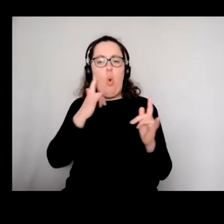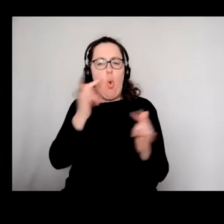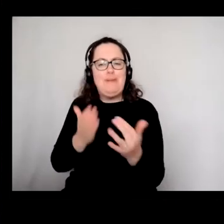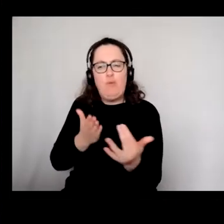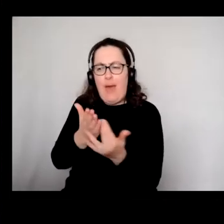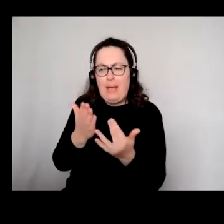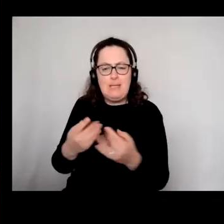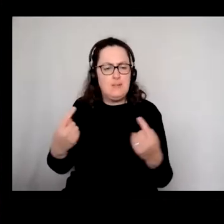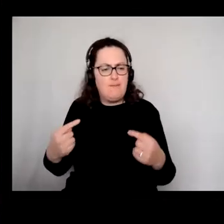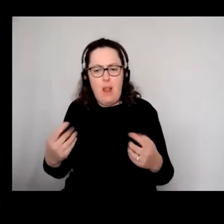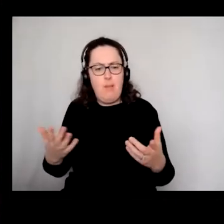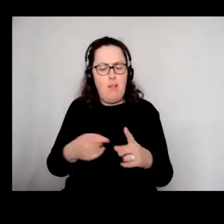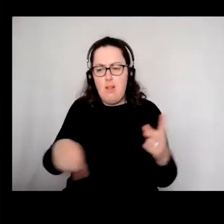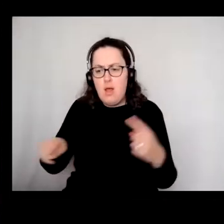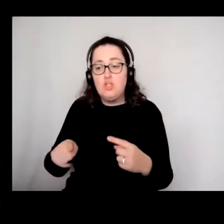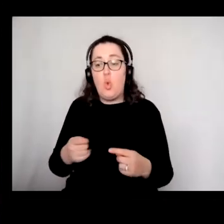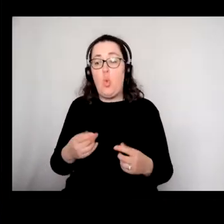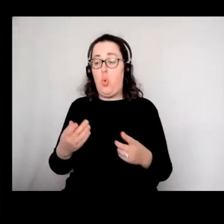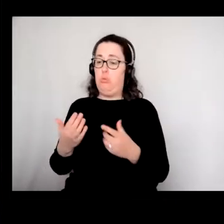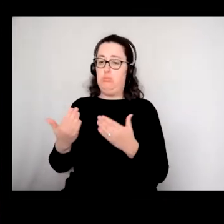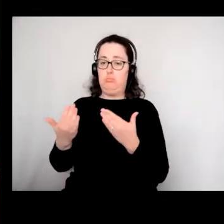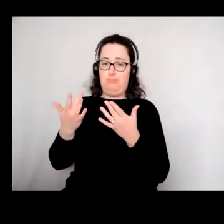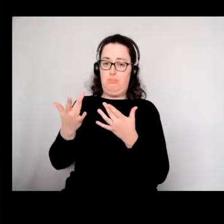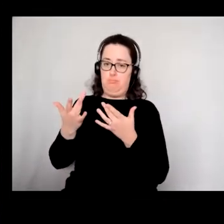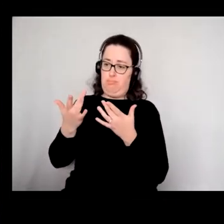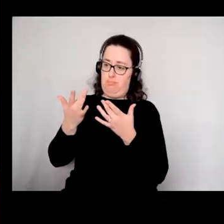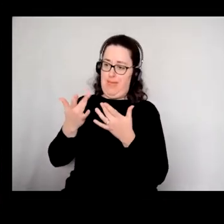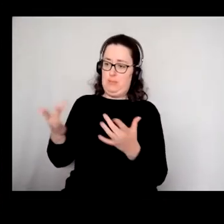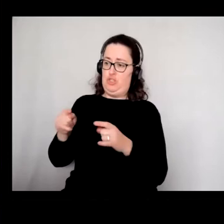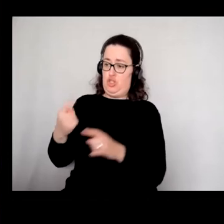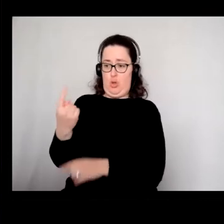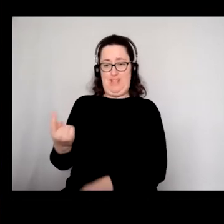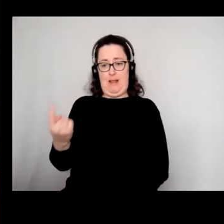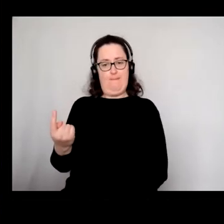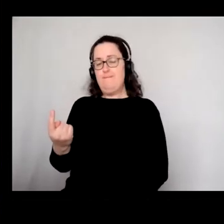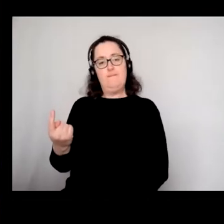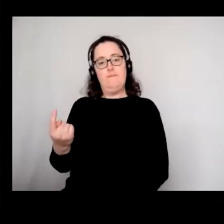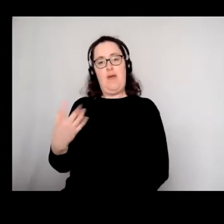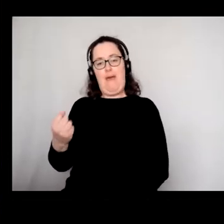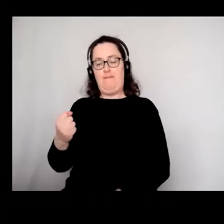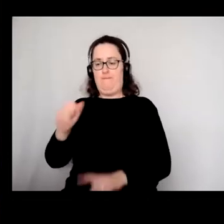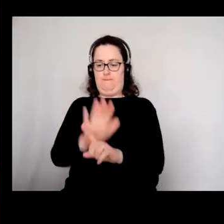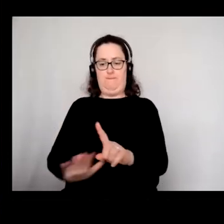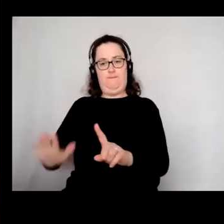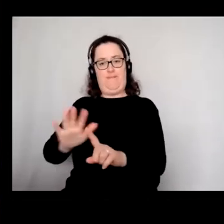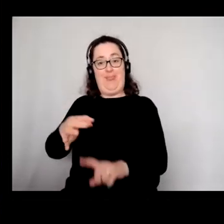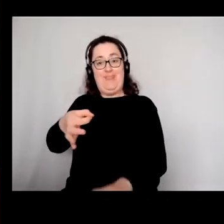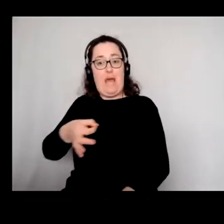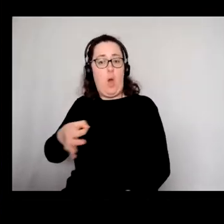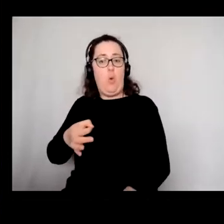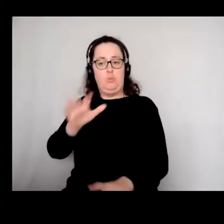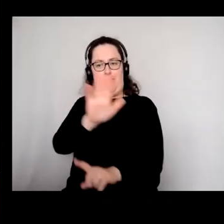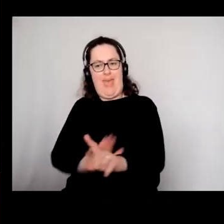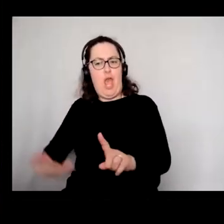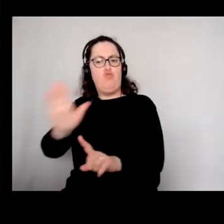So the exhibition didn't sit in isolation, which I also think was quite important, that there was this town and region wide